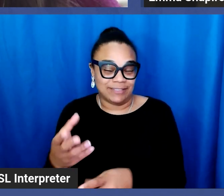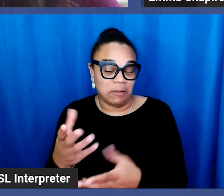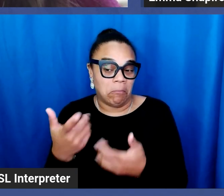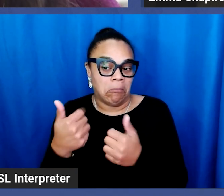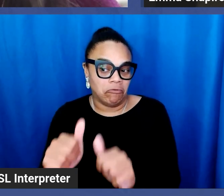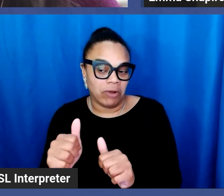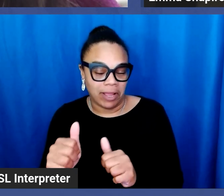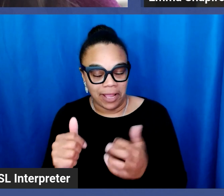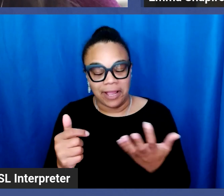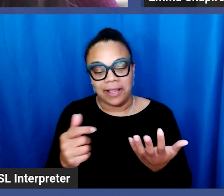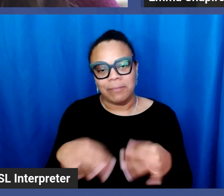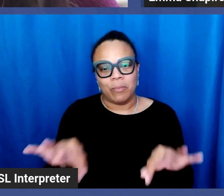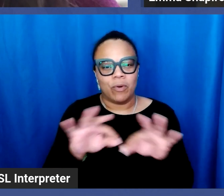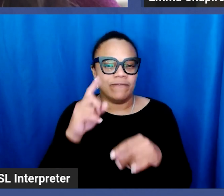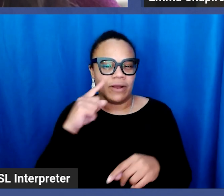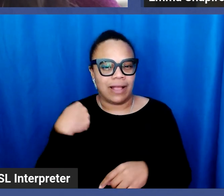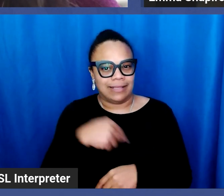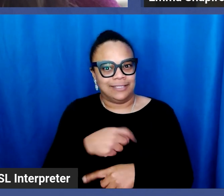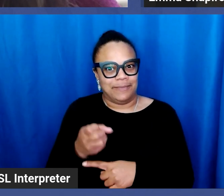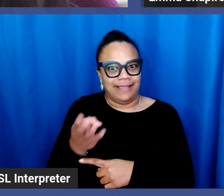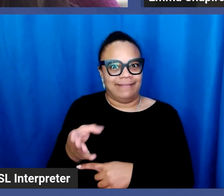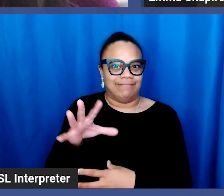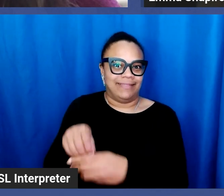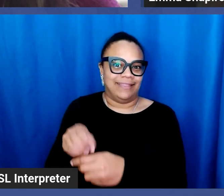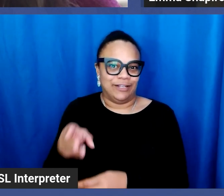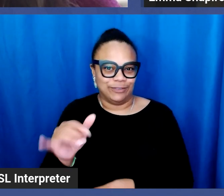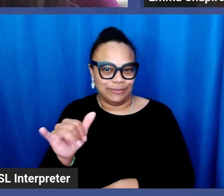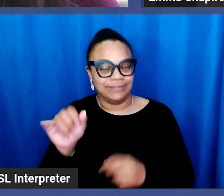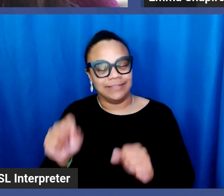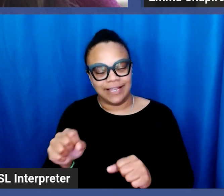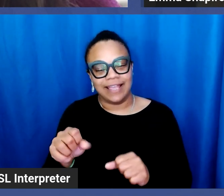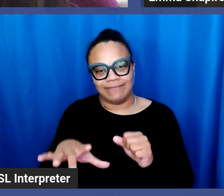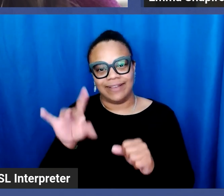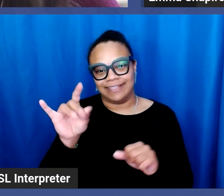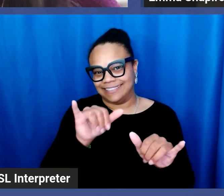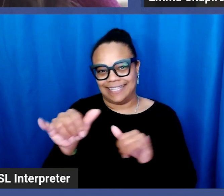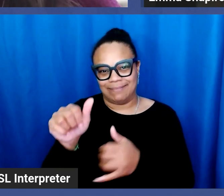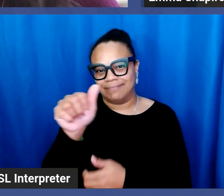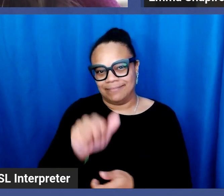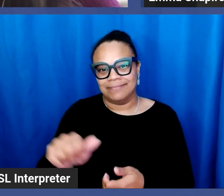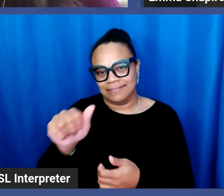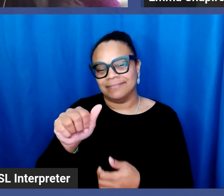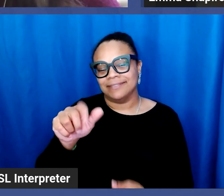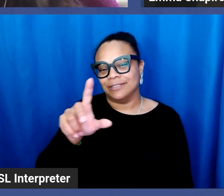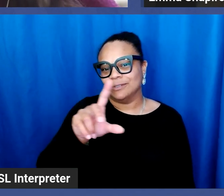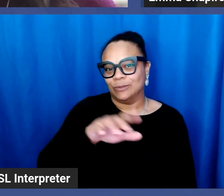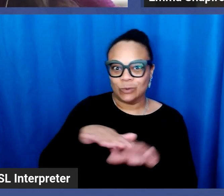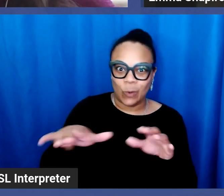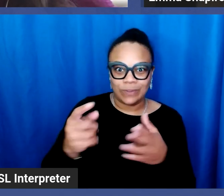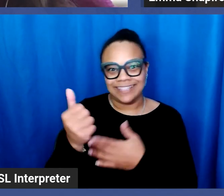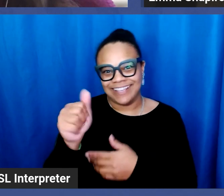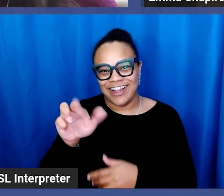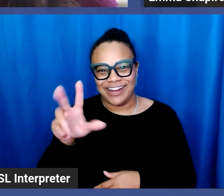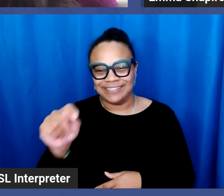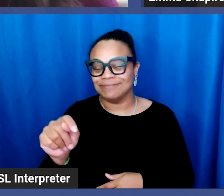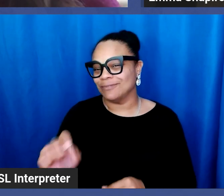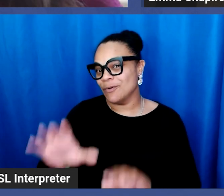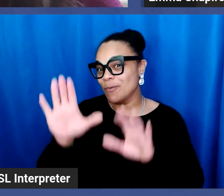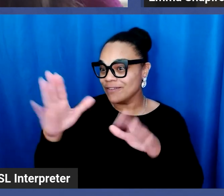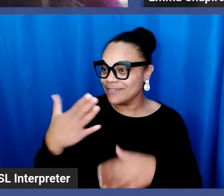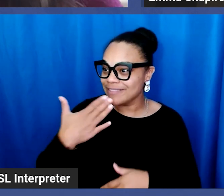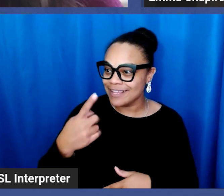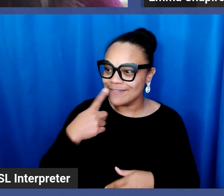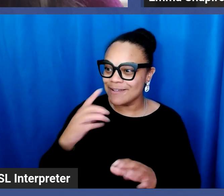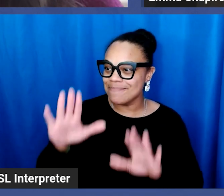presence there as well, and that you can find us there at Don't Delete Art as well. Wonderful. All right. Well, thank you so much for this